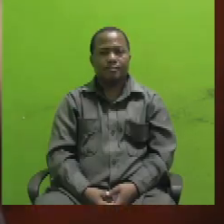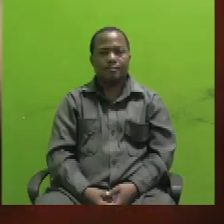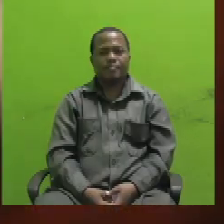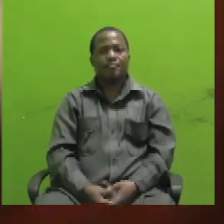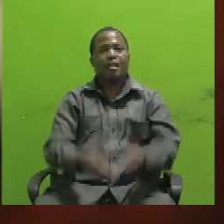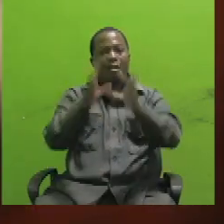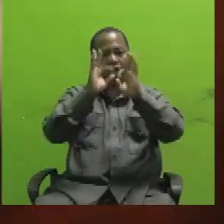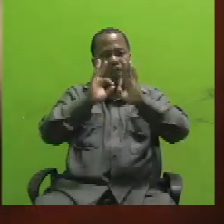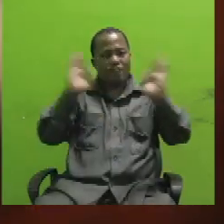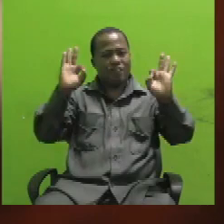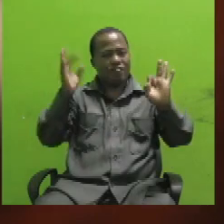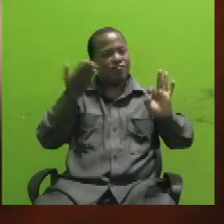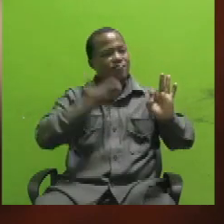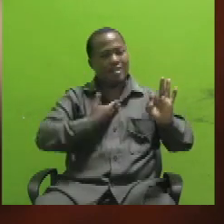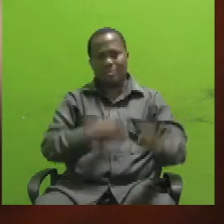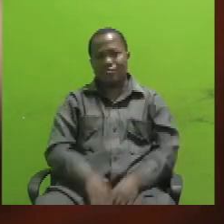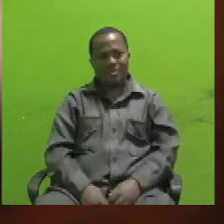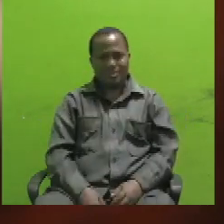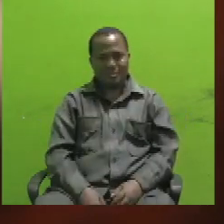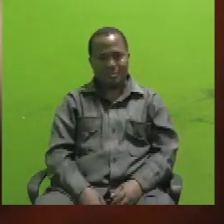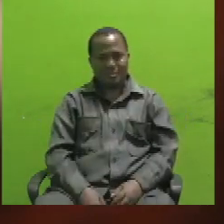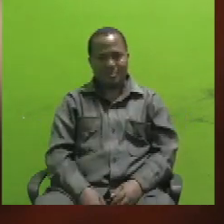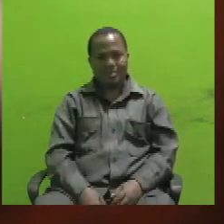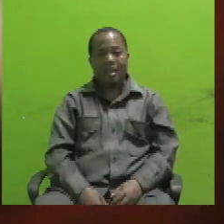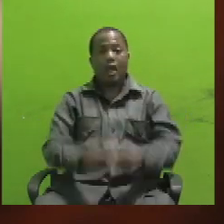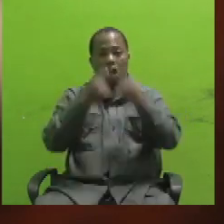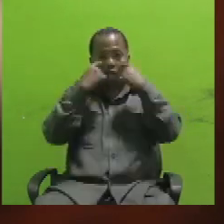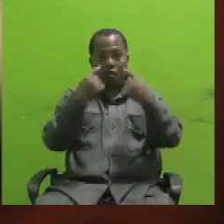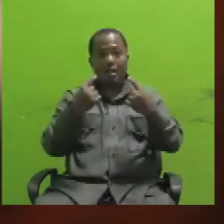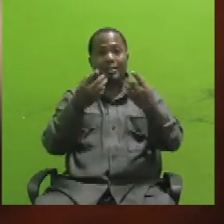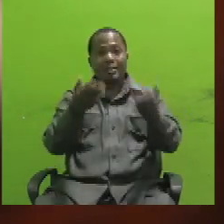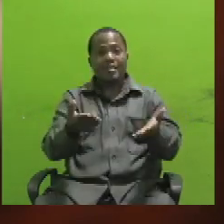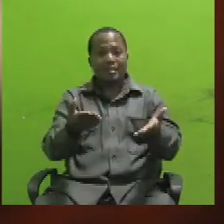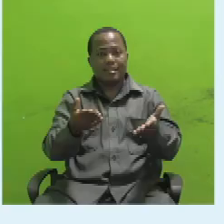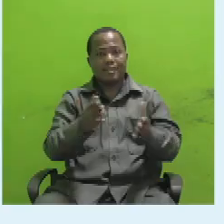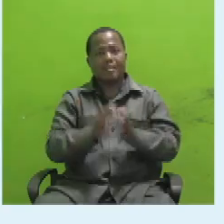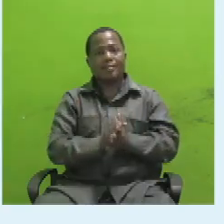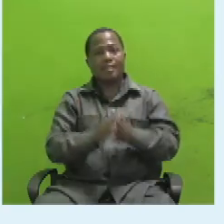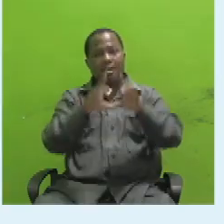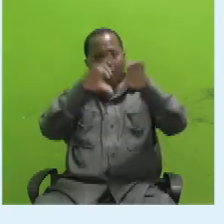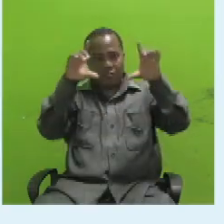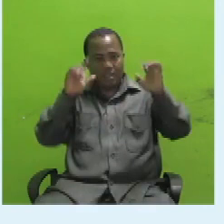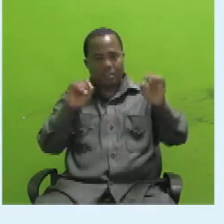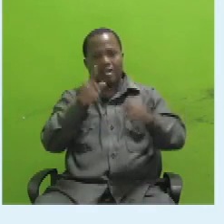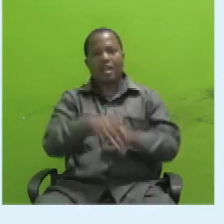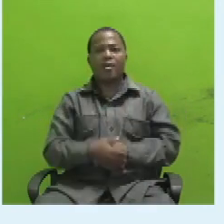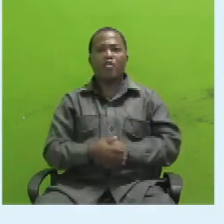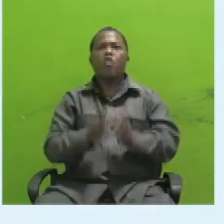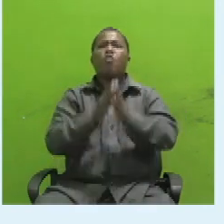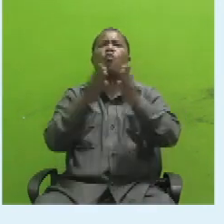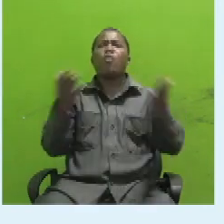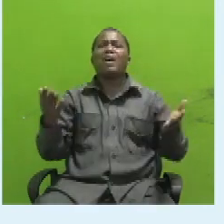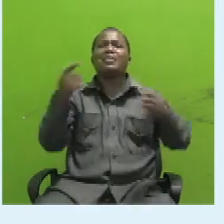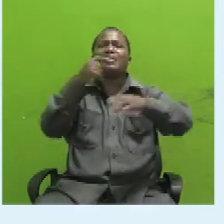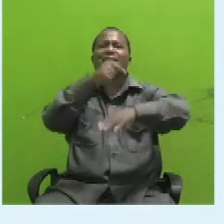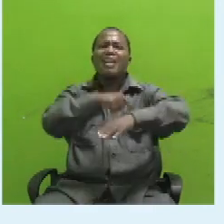Very good. Very good. Look at this clip now. What time is